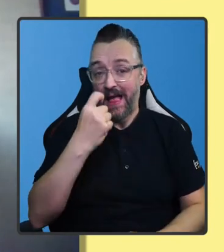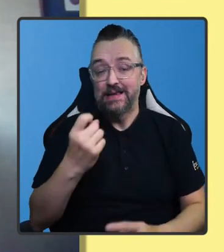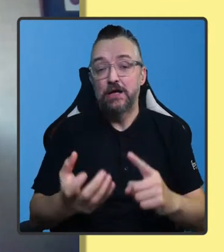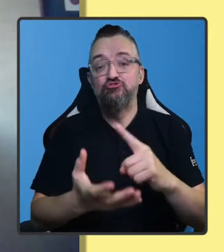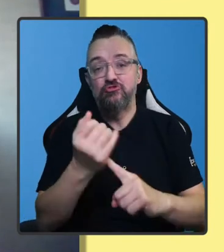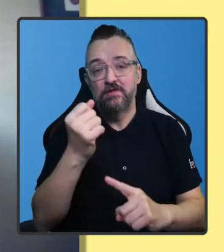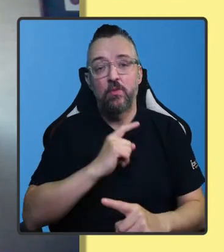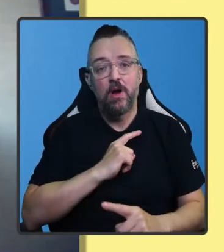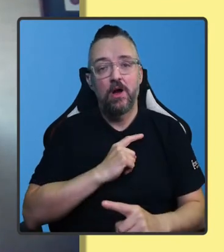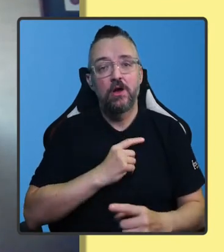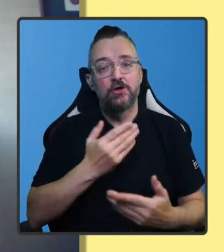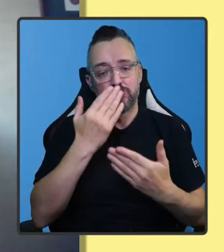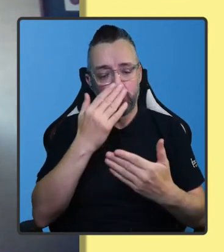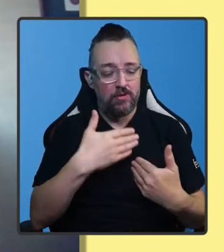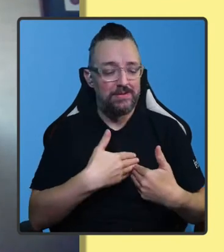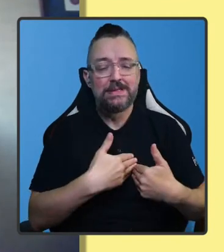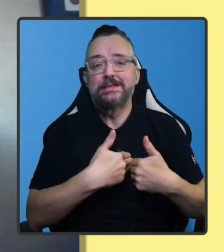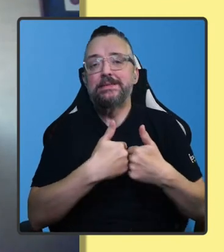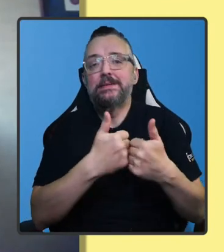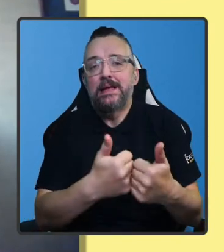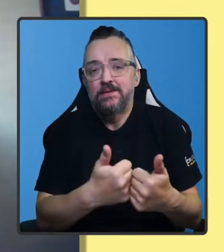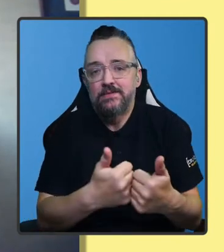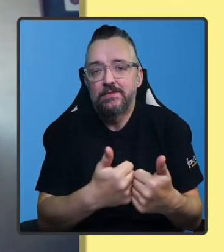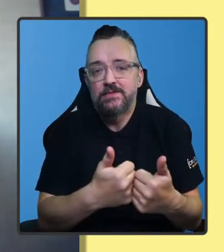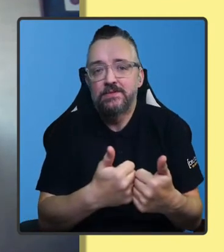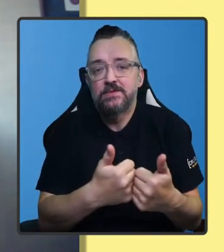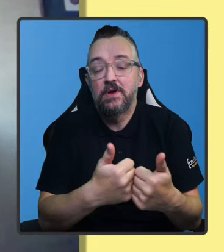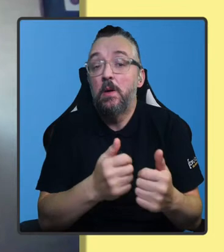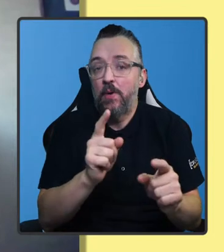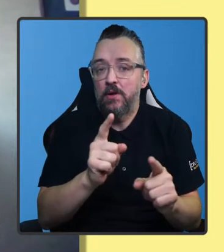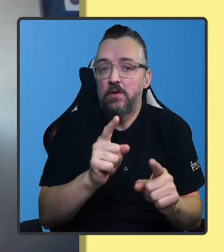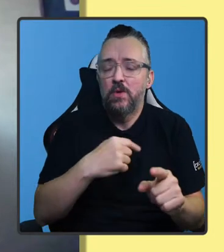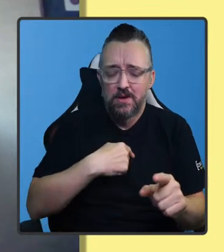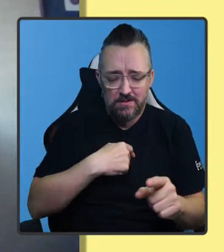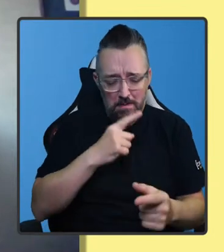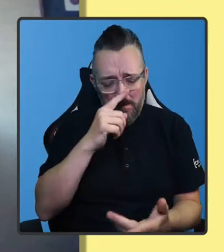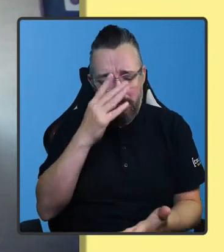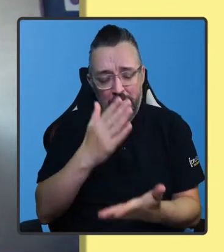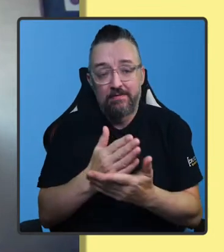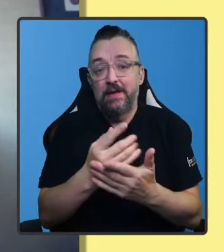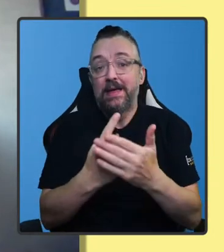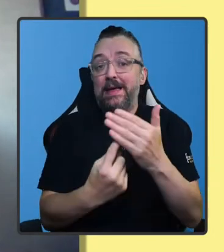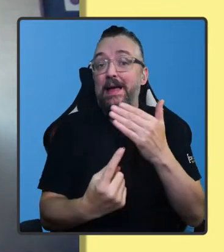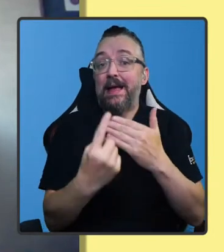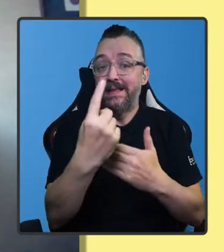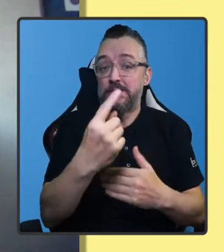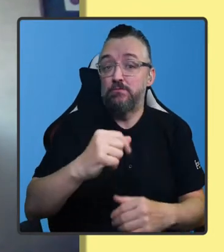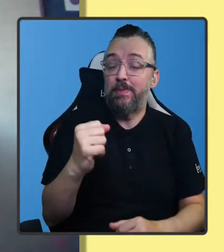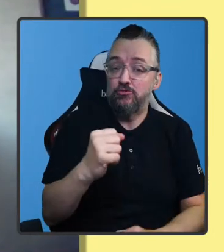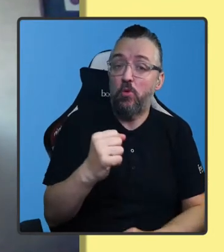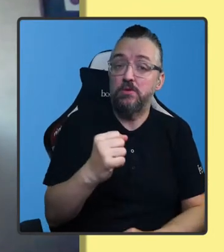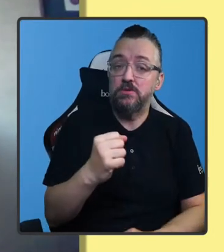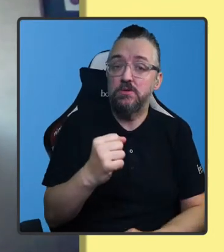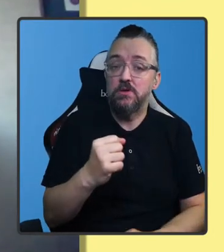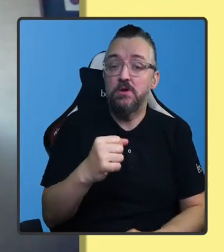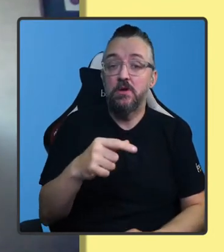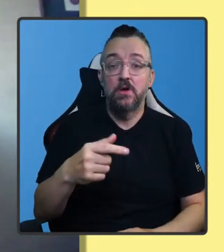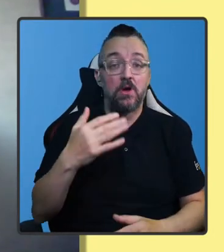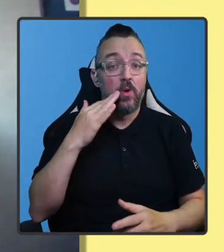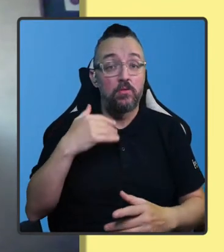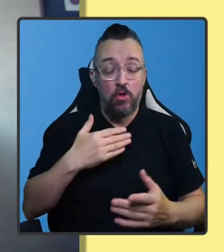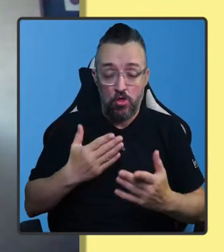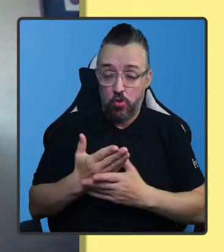tolerance, even kindness, while holding fast, of course, to our belief that independent Scotland will flourish through the rewards of our